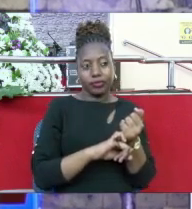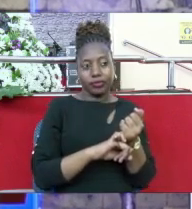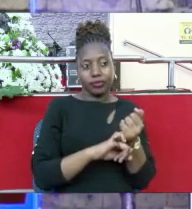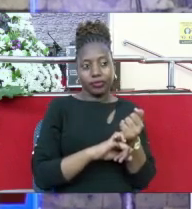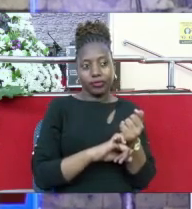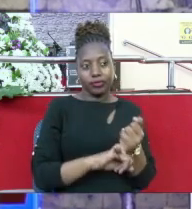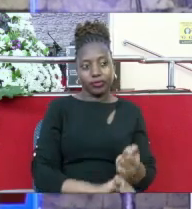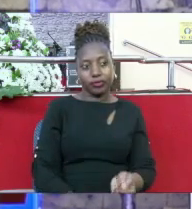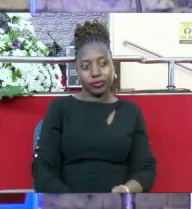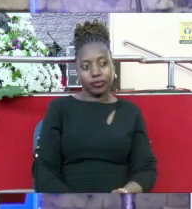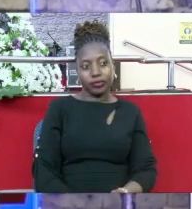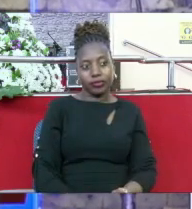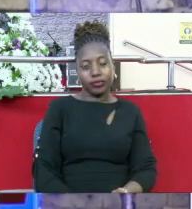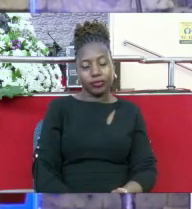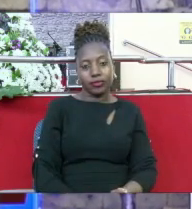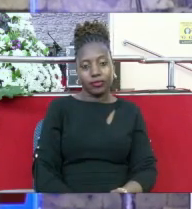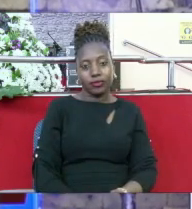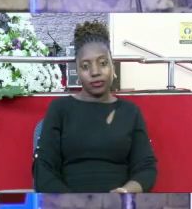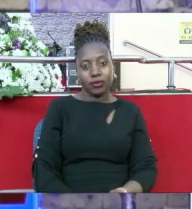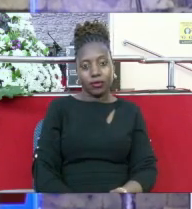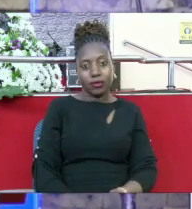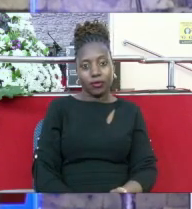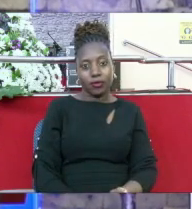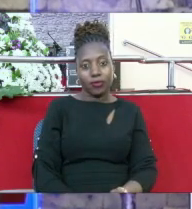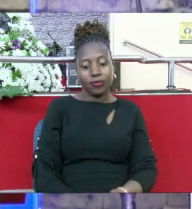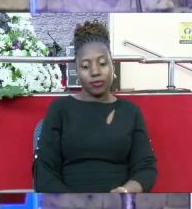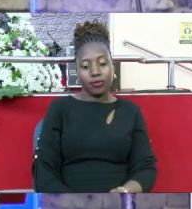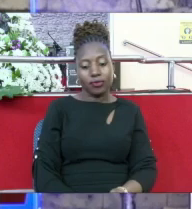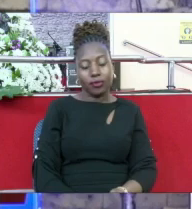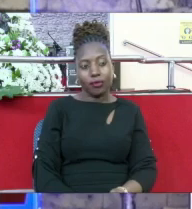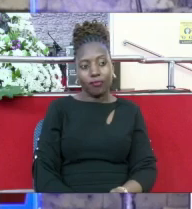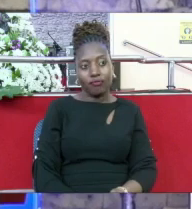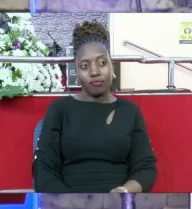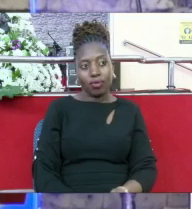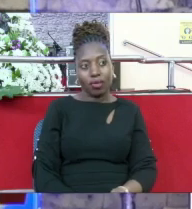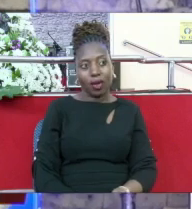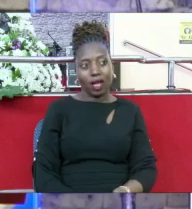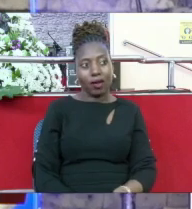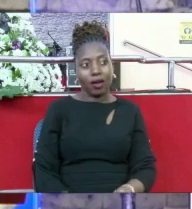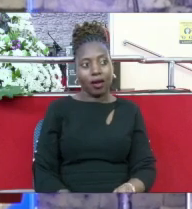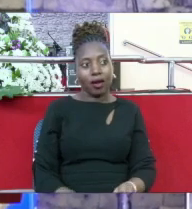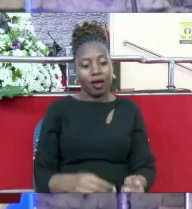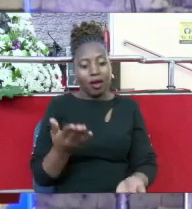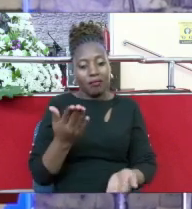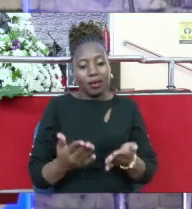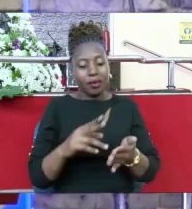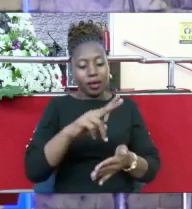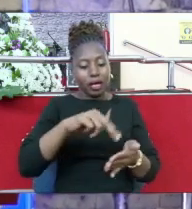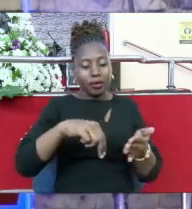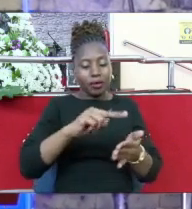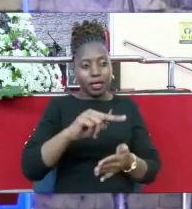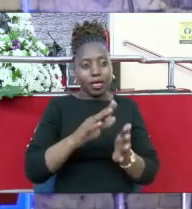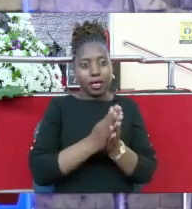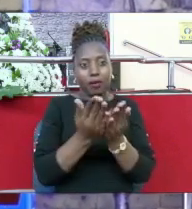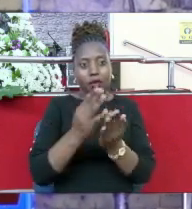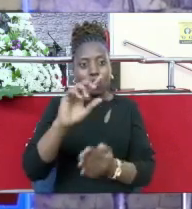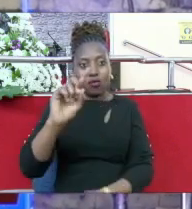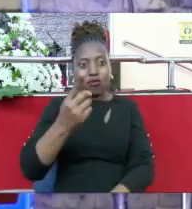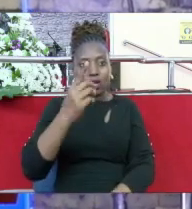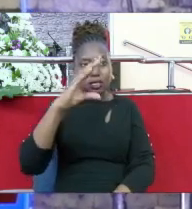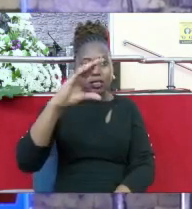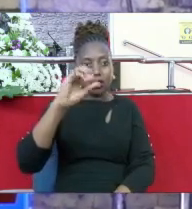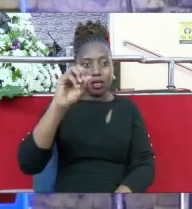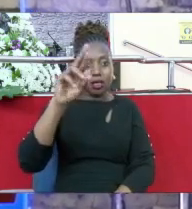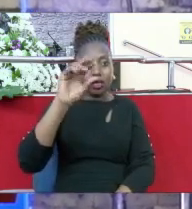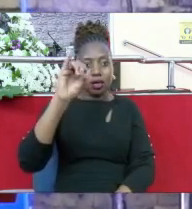mapenzi inaruhusiwa tu katika ndoa. Maybe let's just read one. 1 Corinthians 6, 15 to